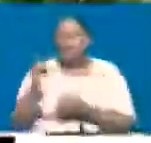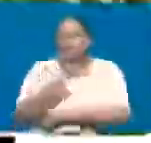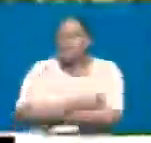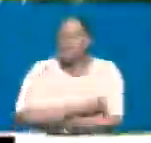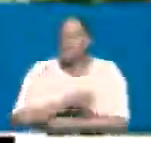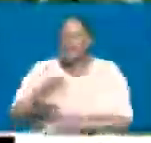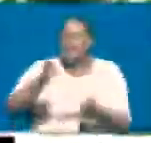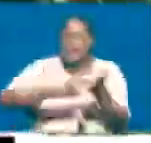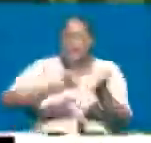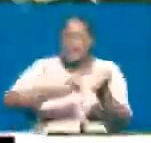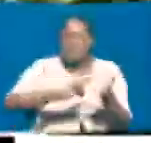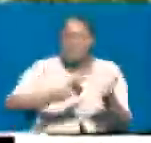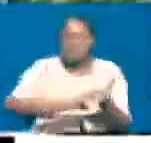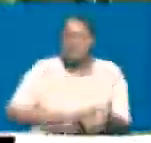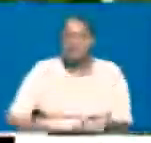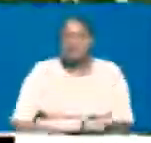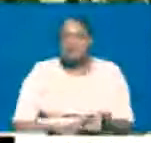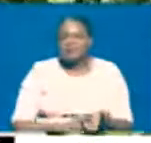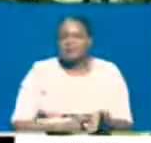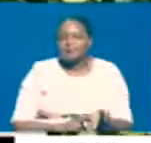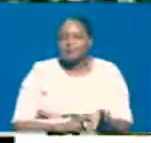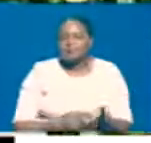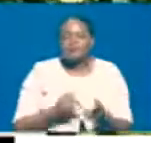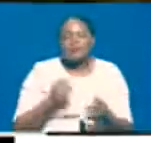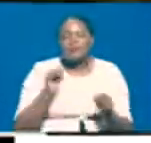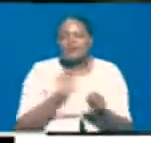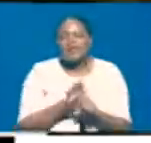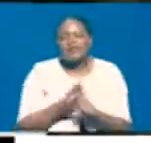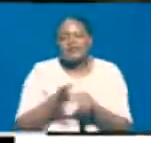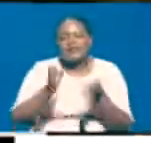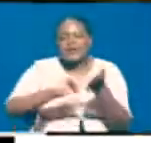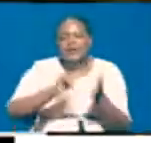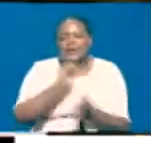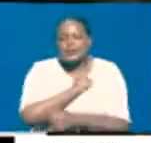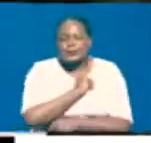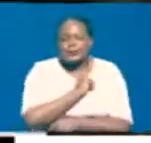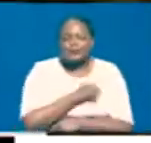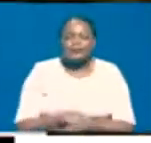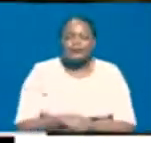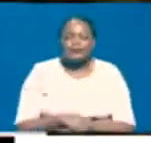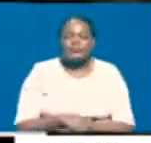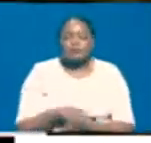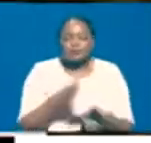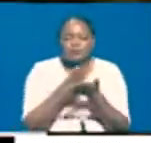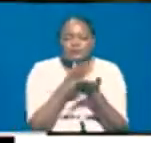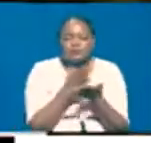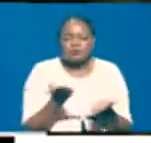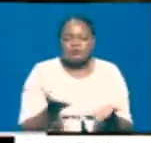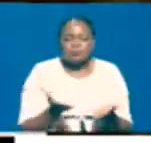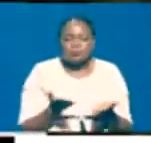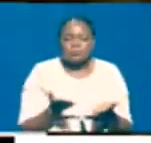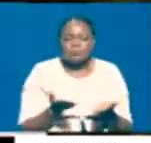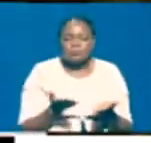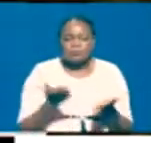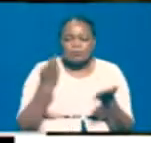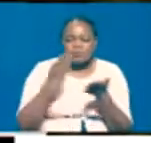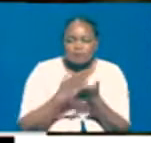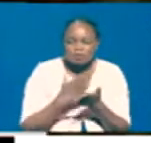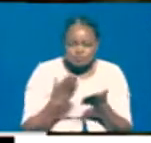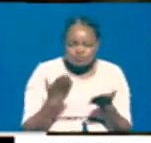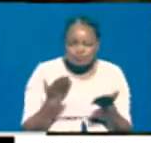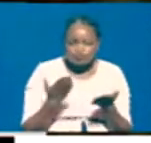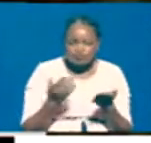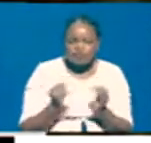register on that platform, and most of them have registered. And of course, a section of the forest